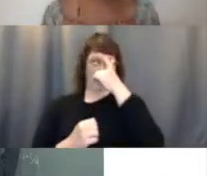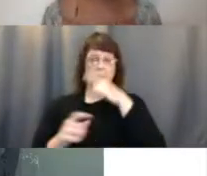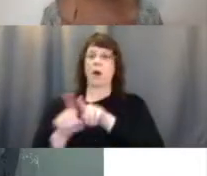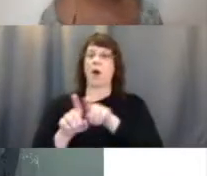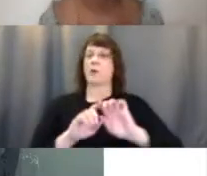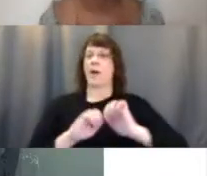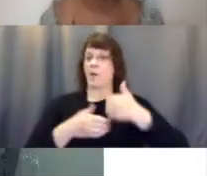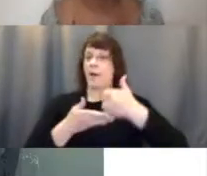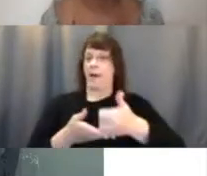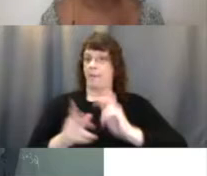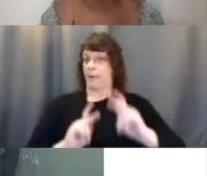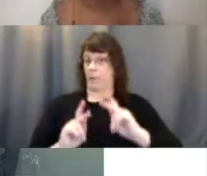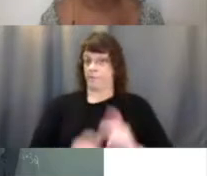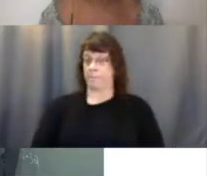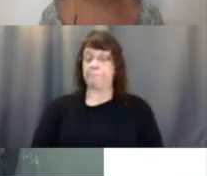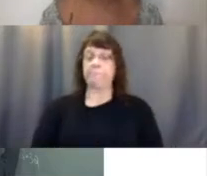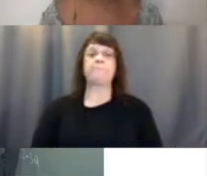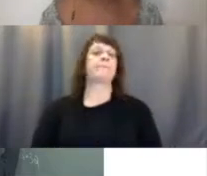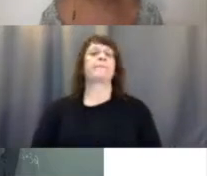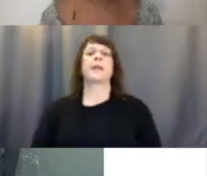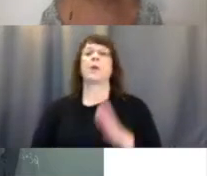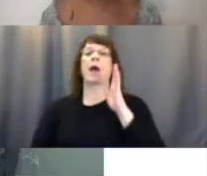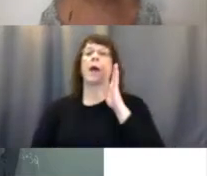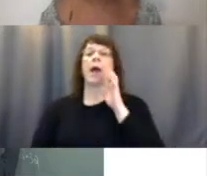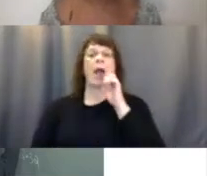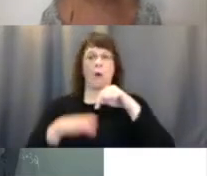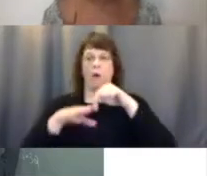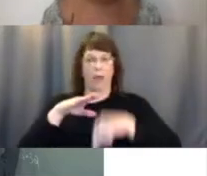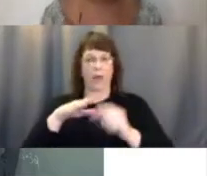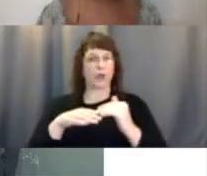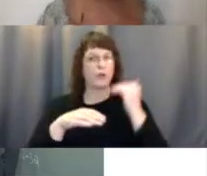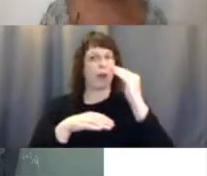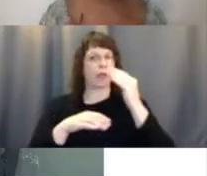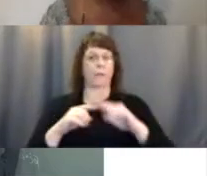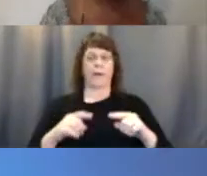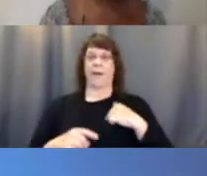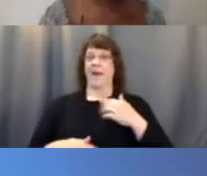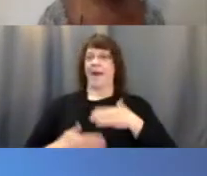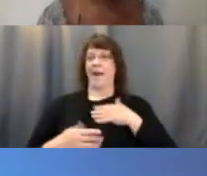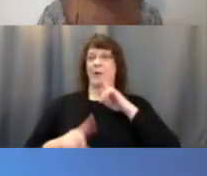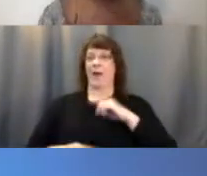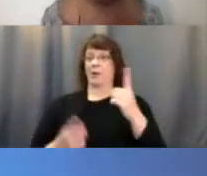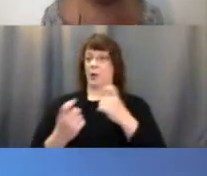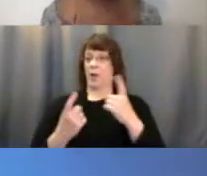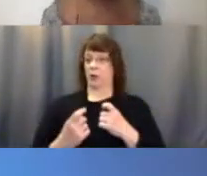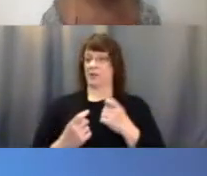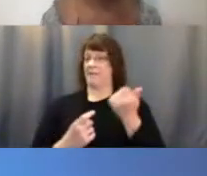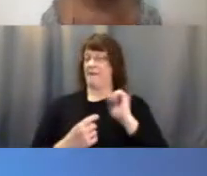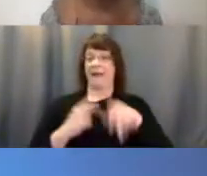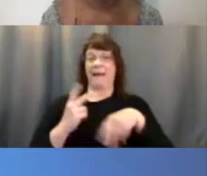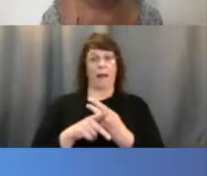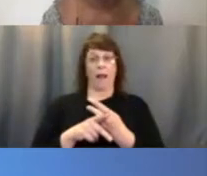help these people. So I won't go too much into that, but I'm happy to answer questions of any form